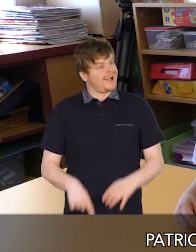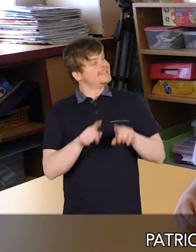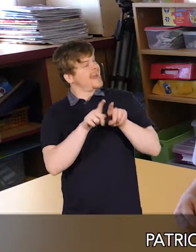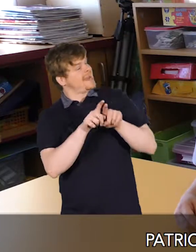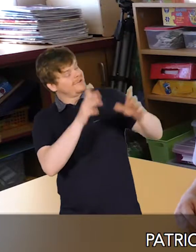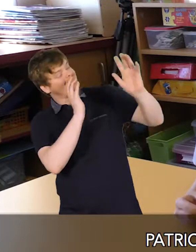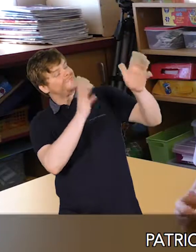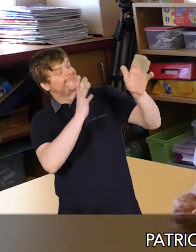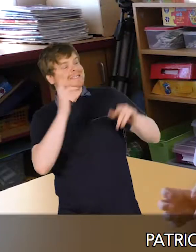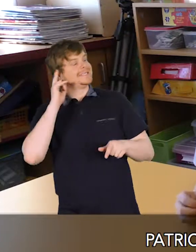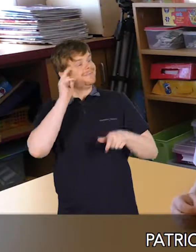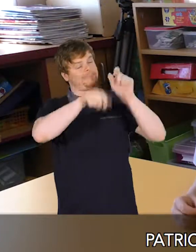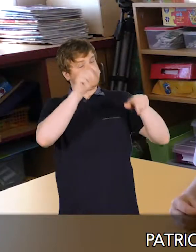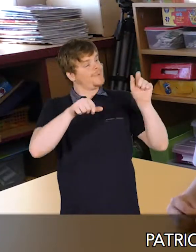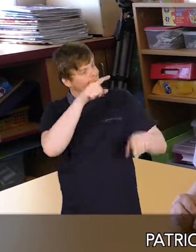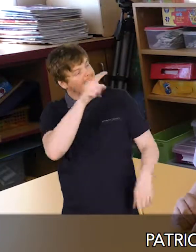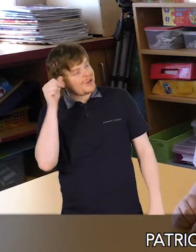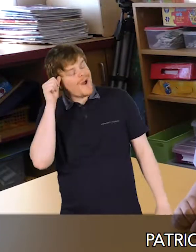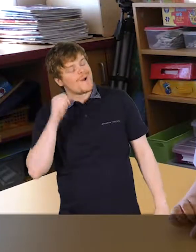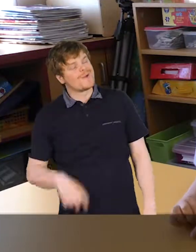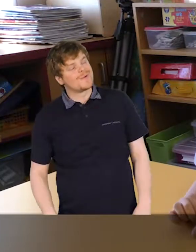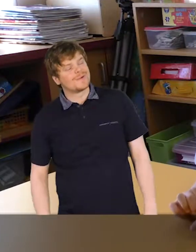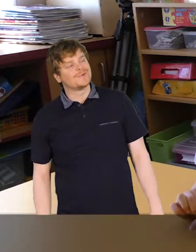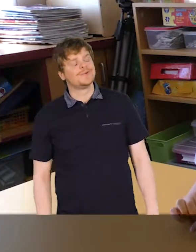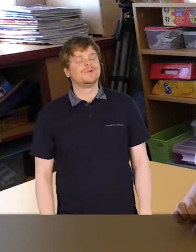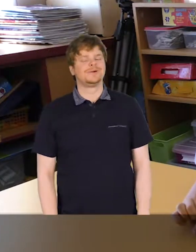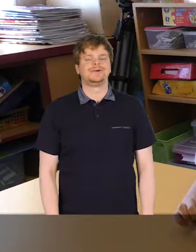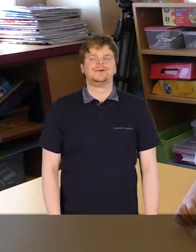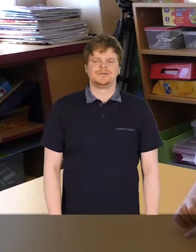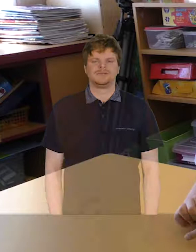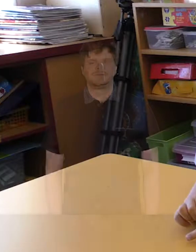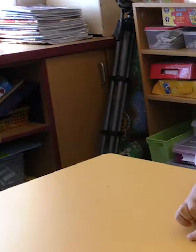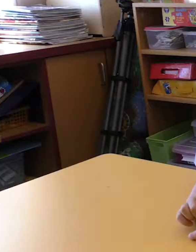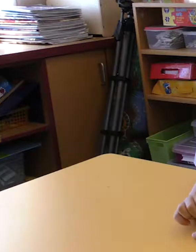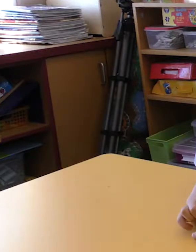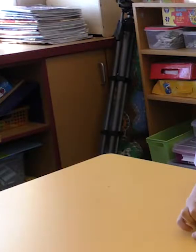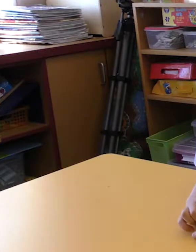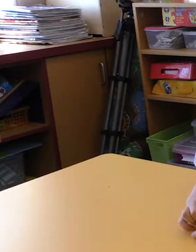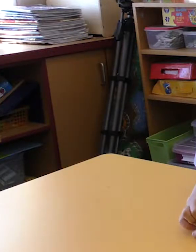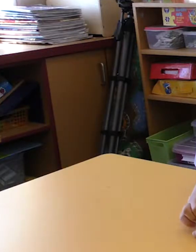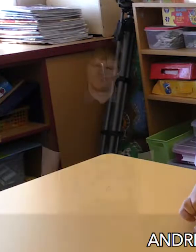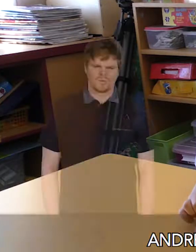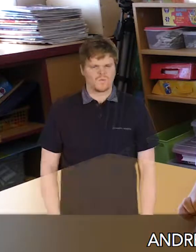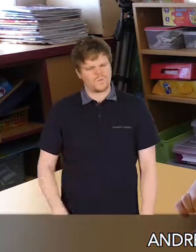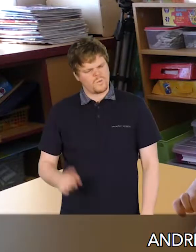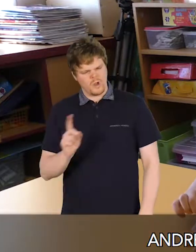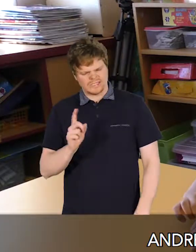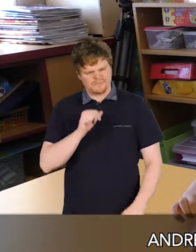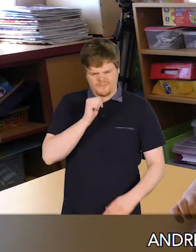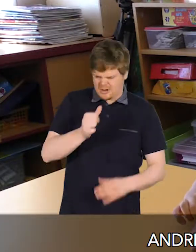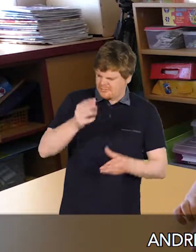Yeah, and every deaf person that you know. Yeah. Like Andre. Yeah.